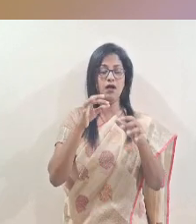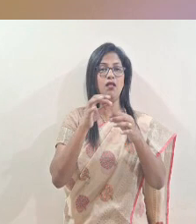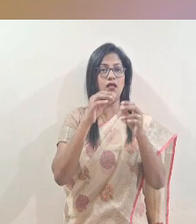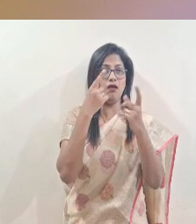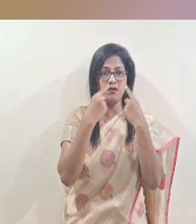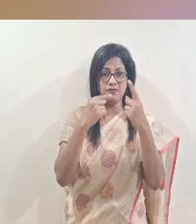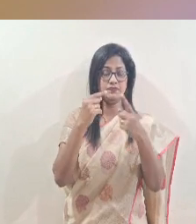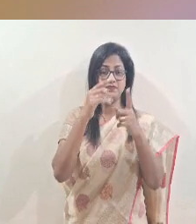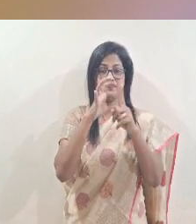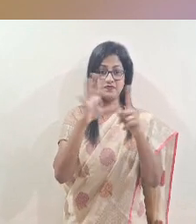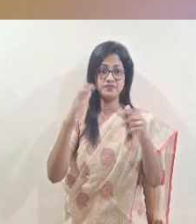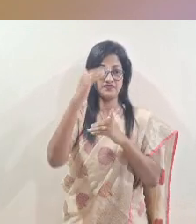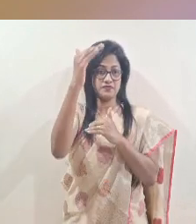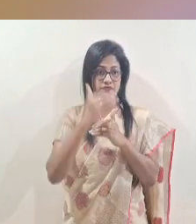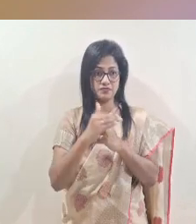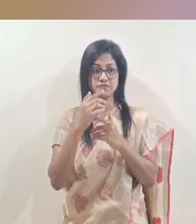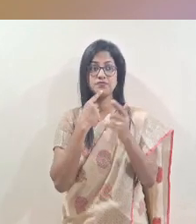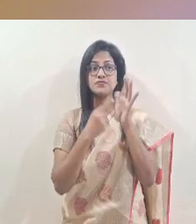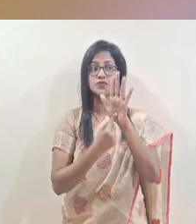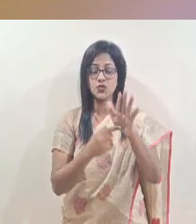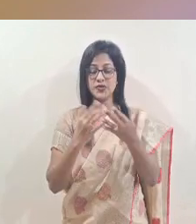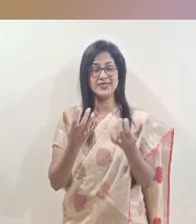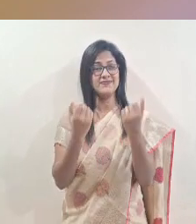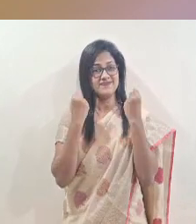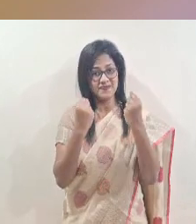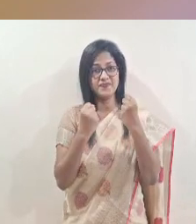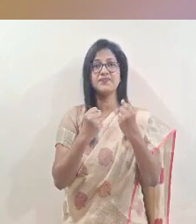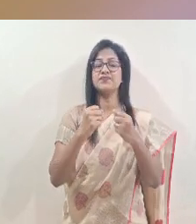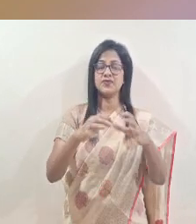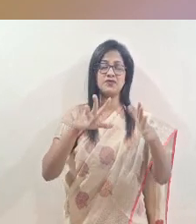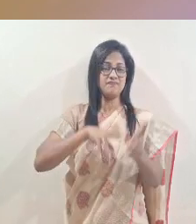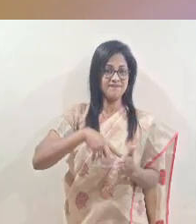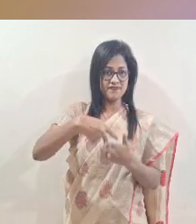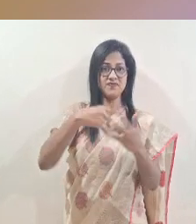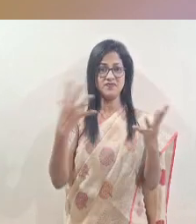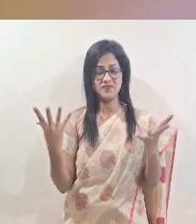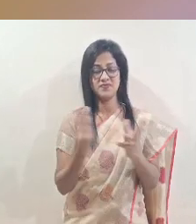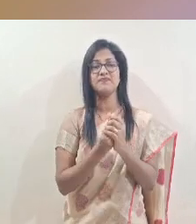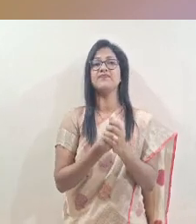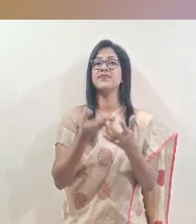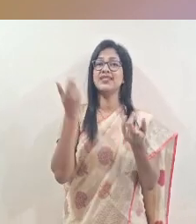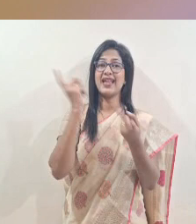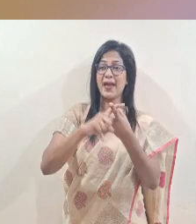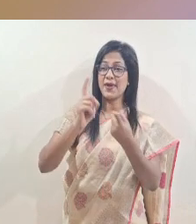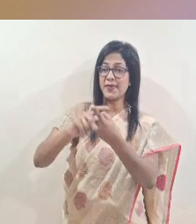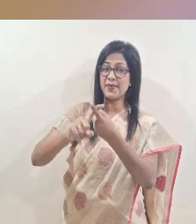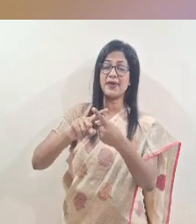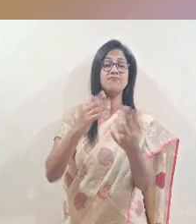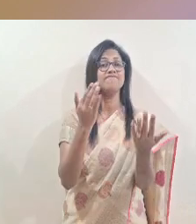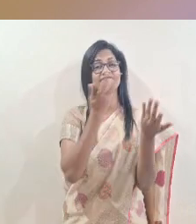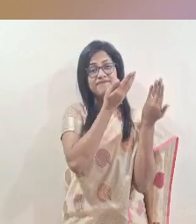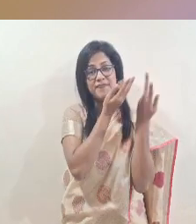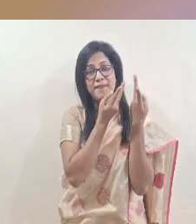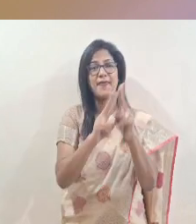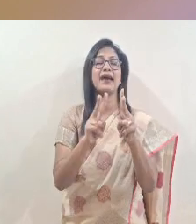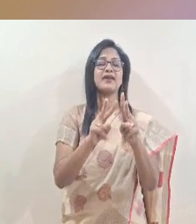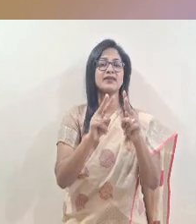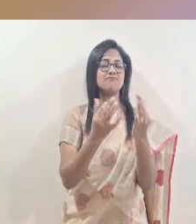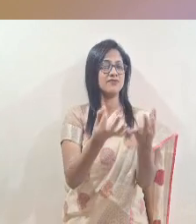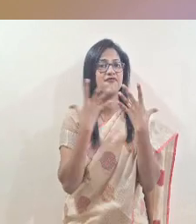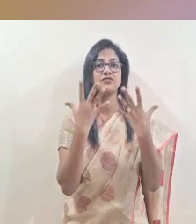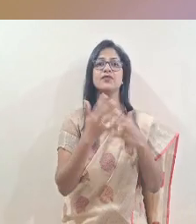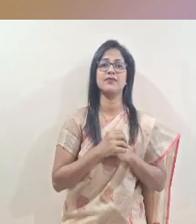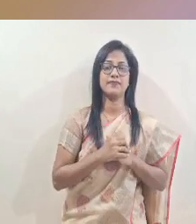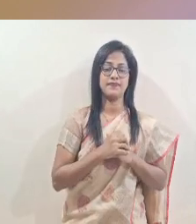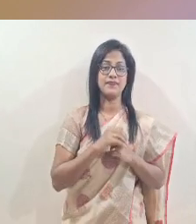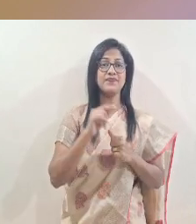disaster risk reduction, is the capacity to withstand, adapt to, and recover from hazards efficiently. So, resilience addresses